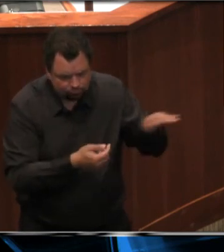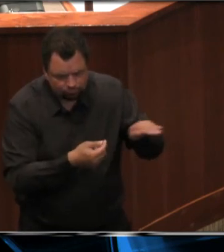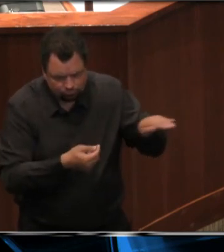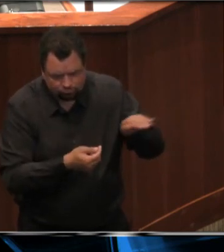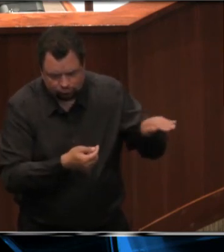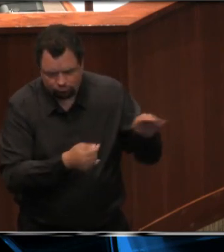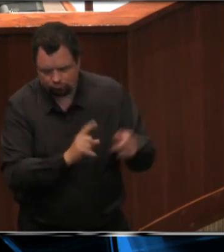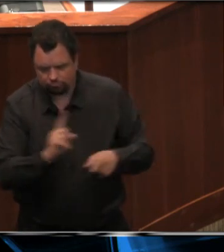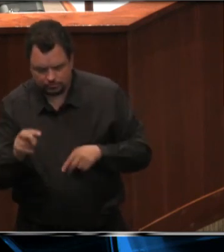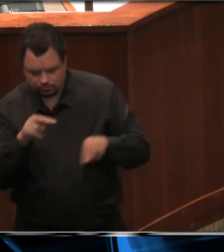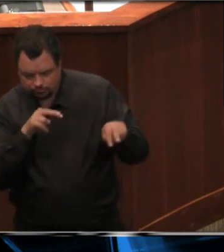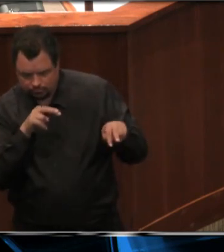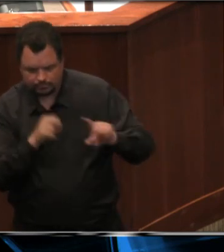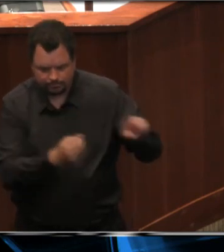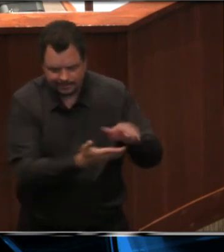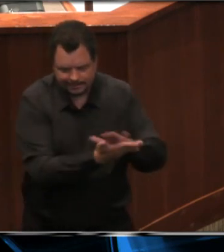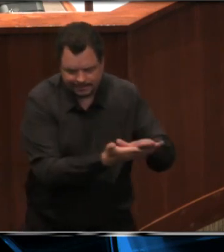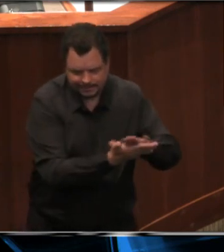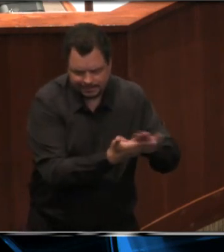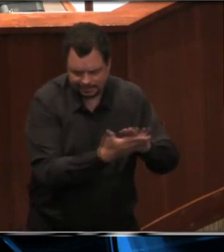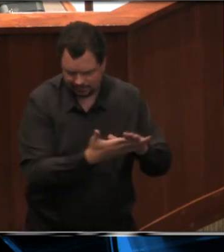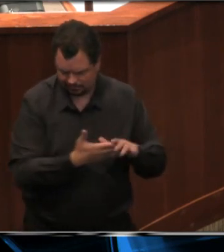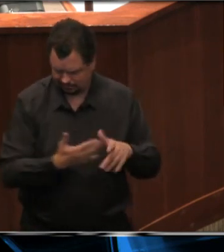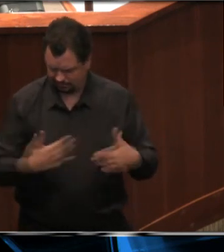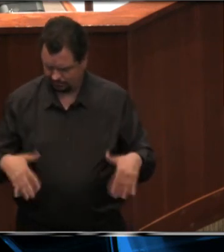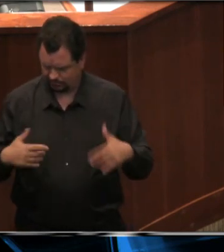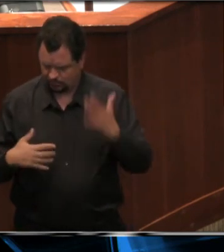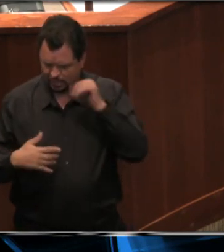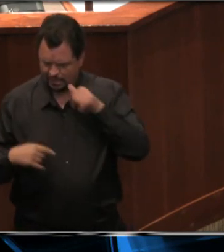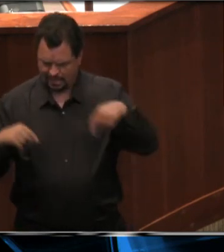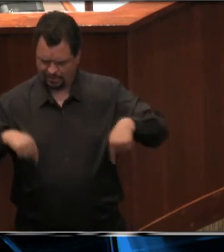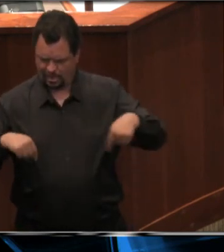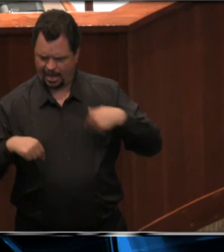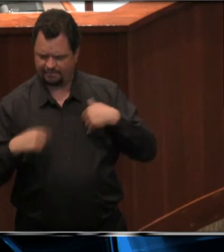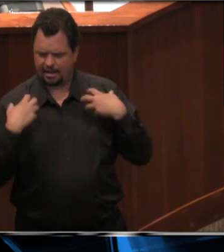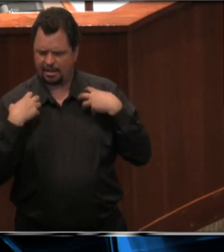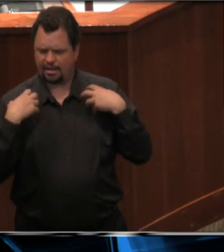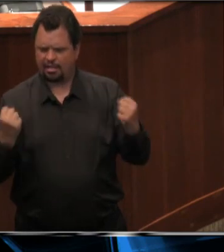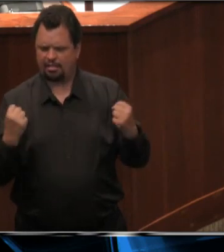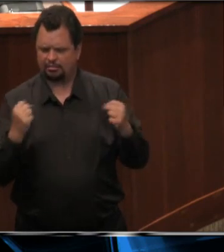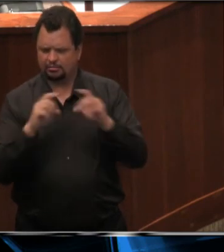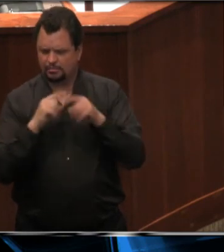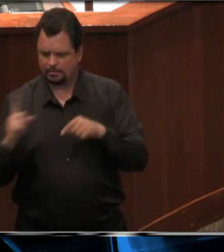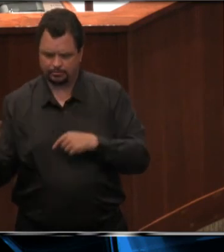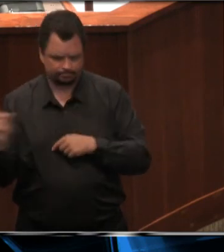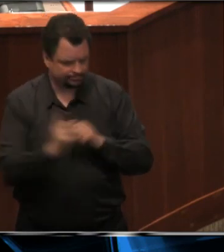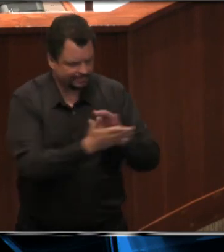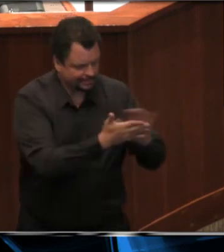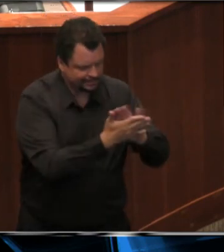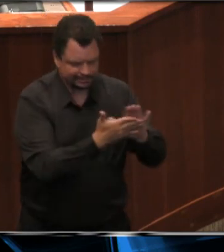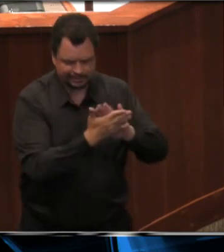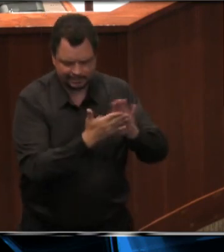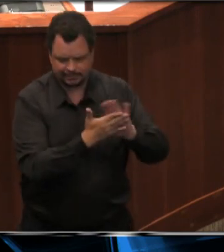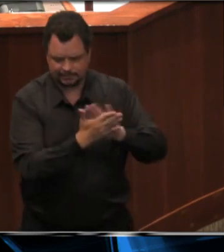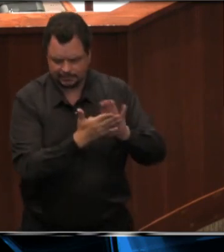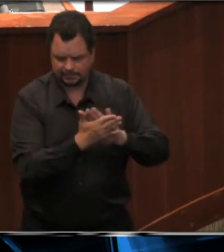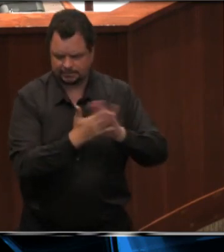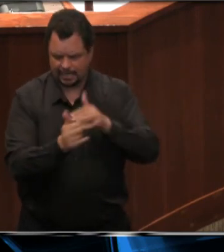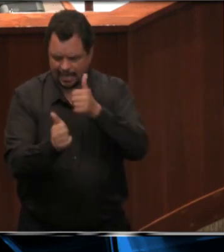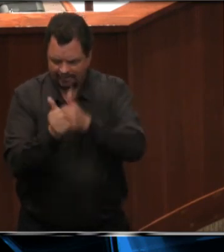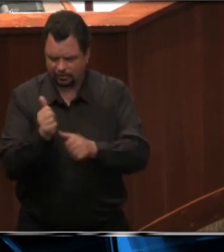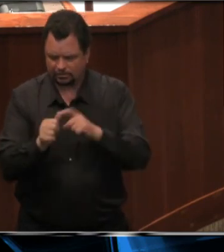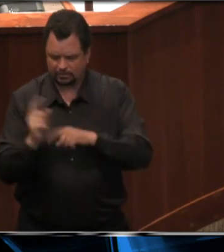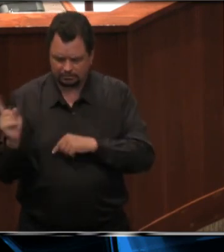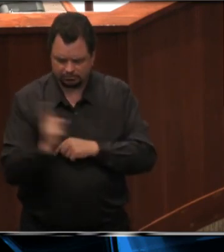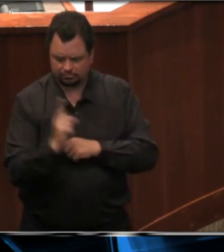doesn't have somebody cleaning it every time? It made me feel better. So listen, the reason I'm here is to thank